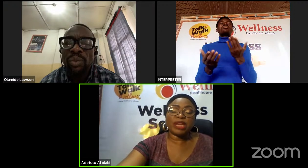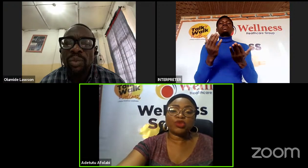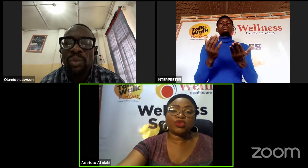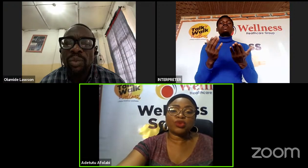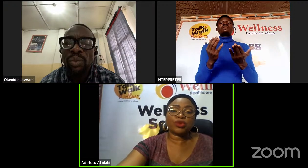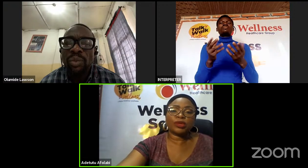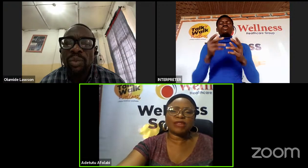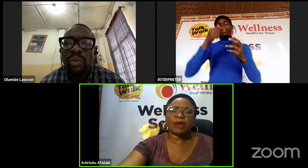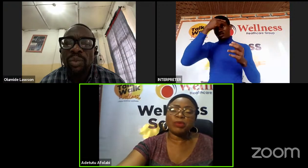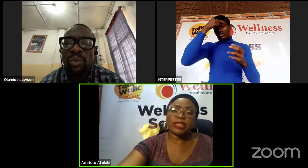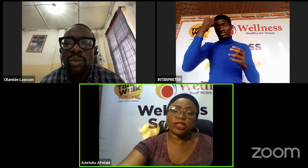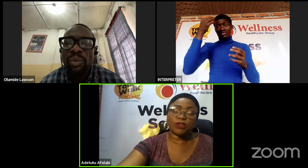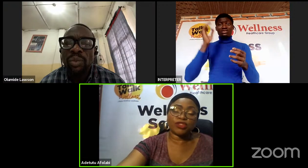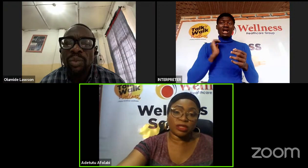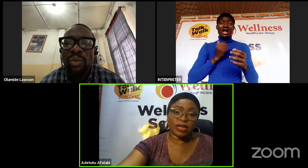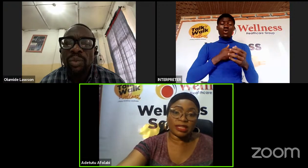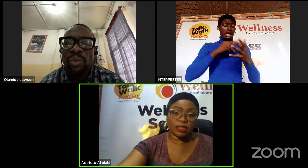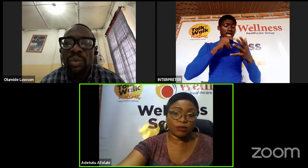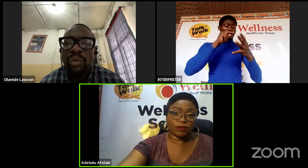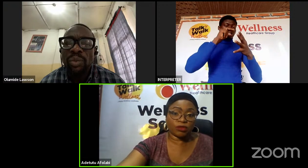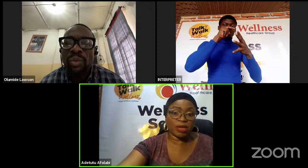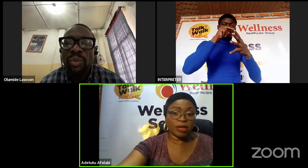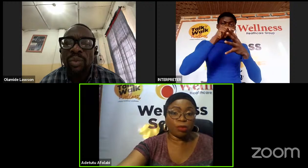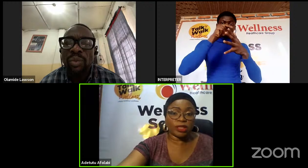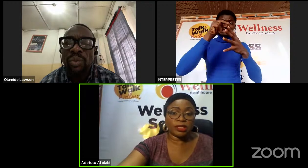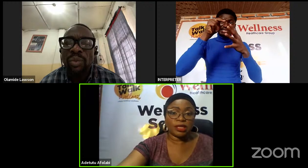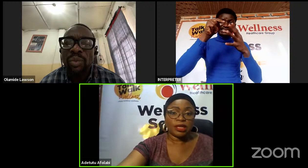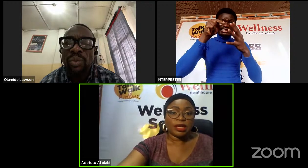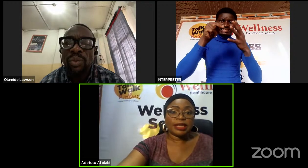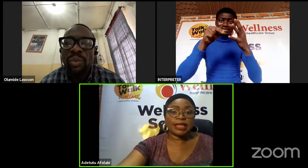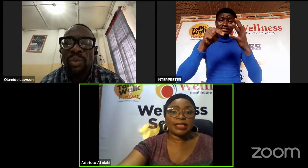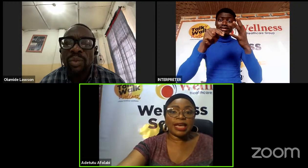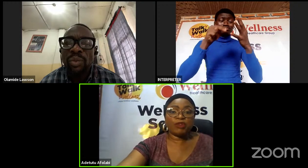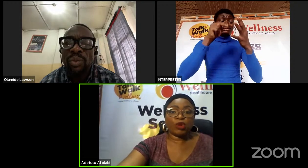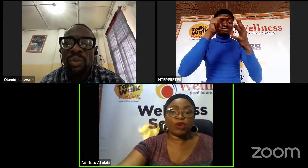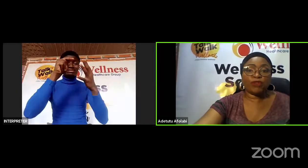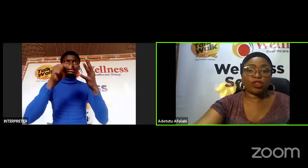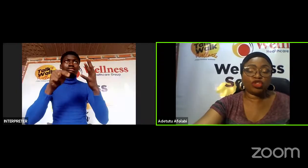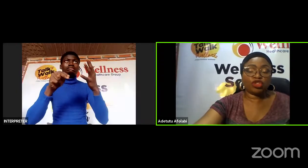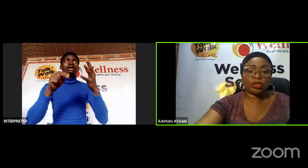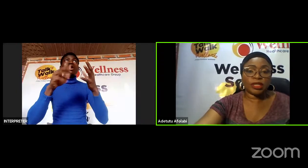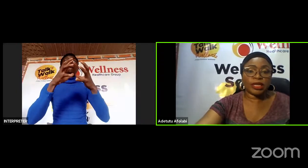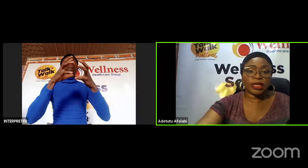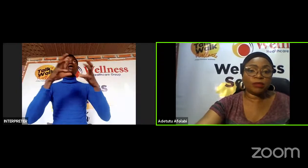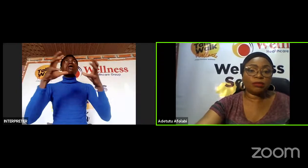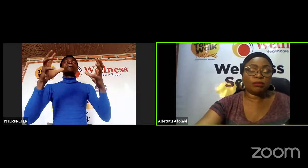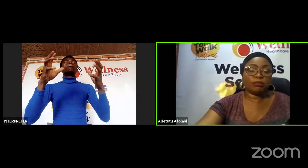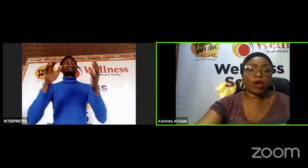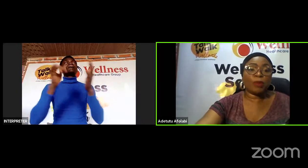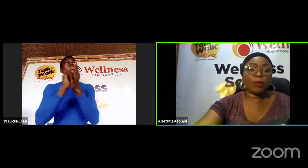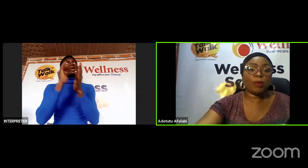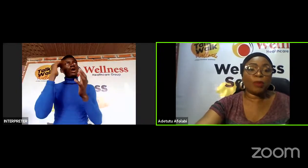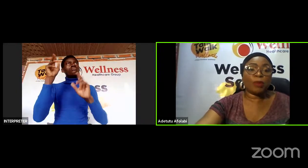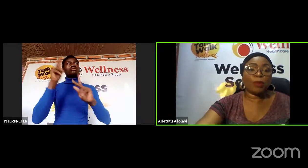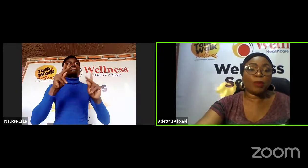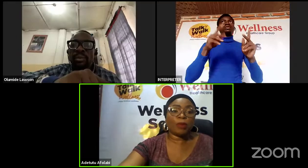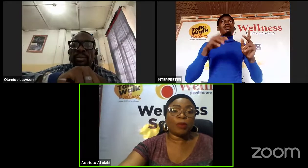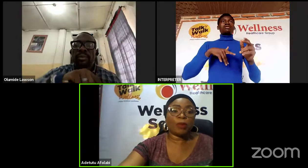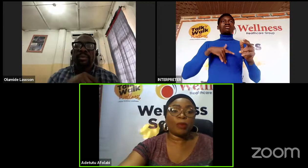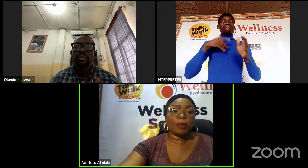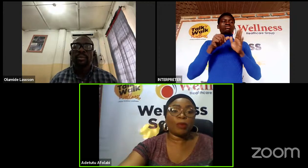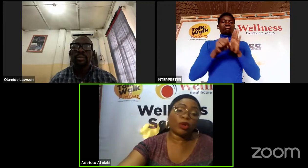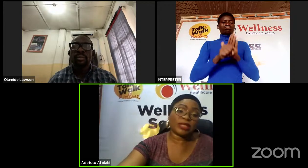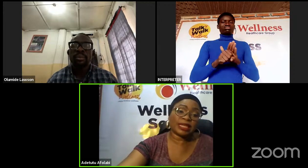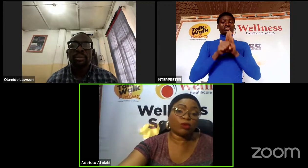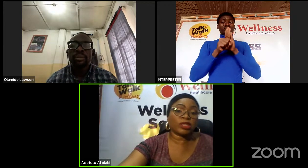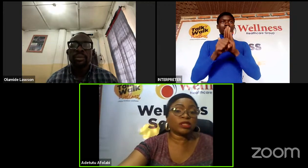on ourselves. You made a point that every one of us should make up our on what is important and what is not important, what